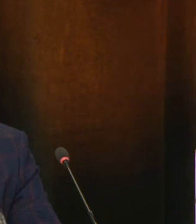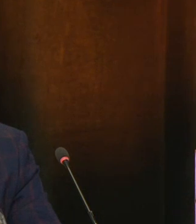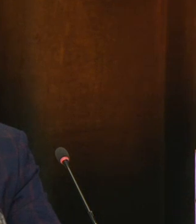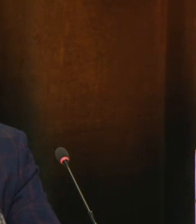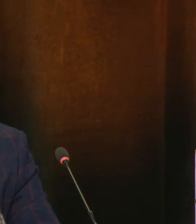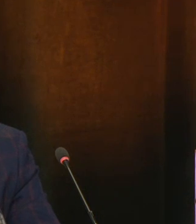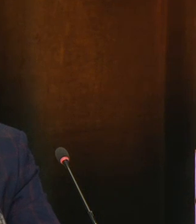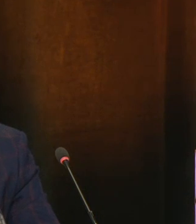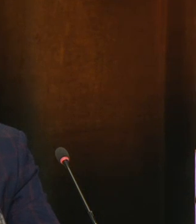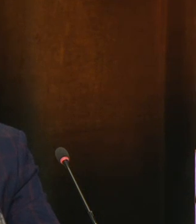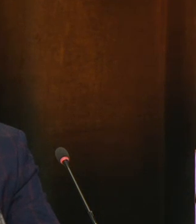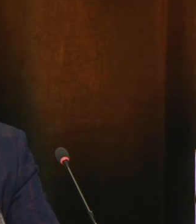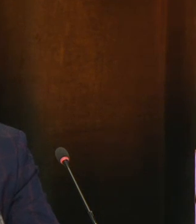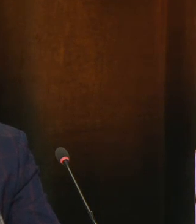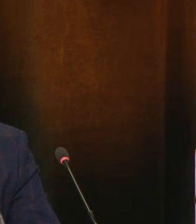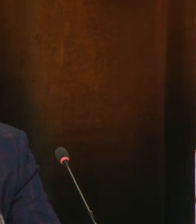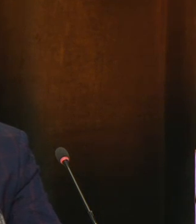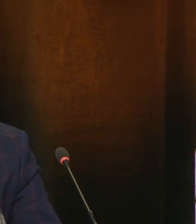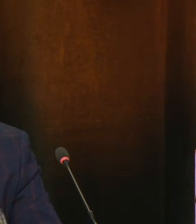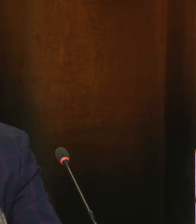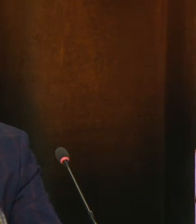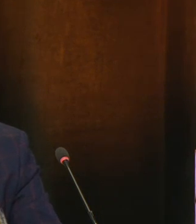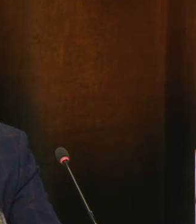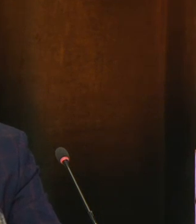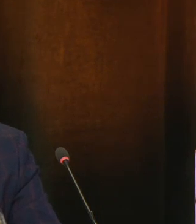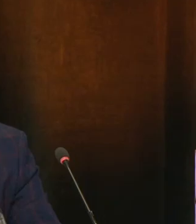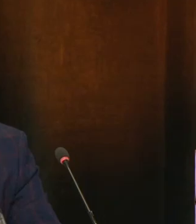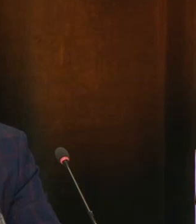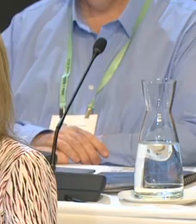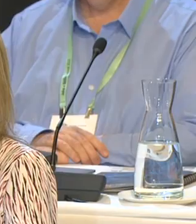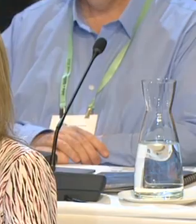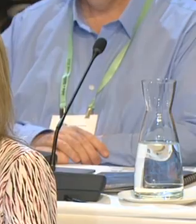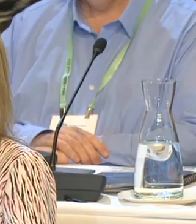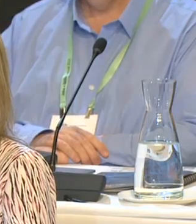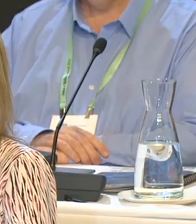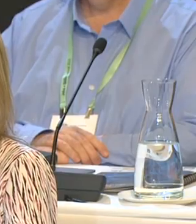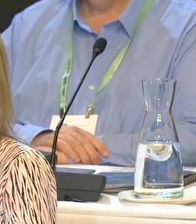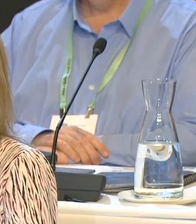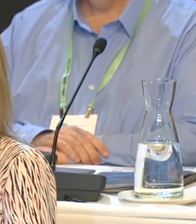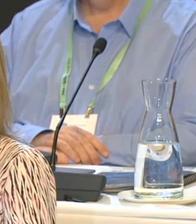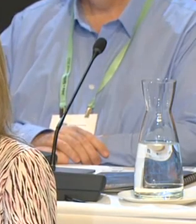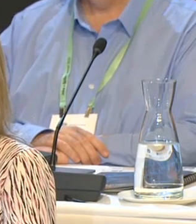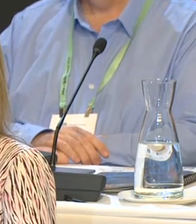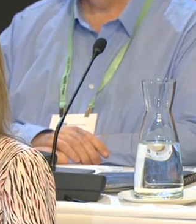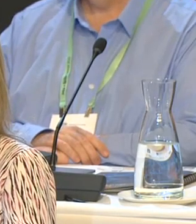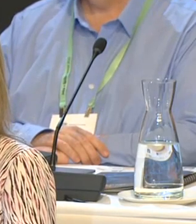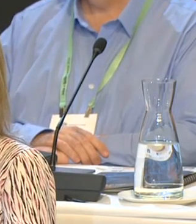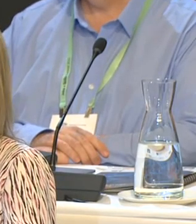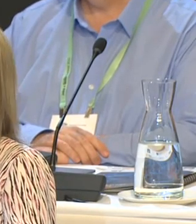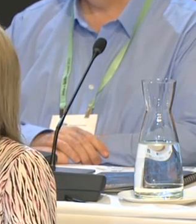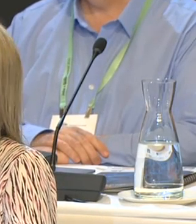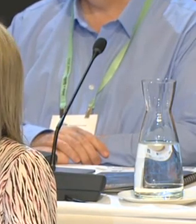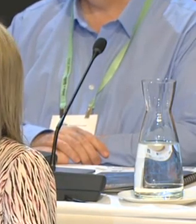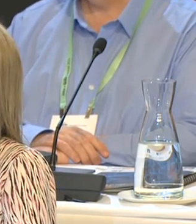in 1991 but it is an example of a country like ours with a similar industrial relations tradition